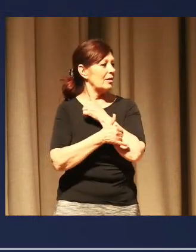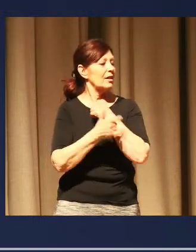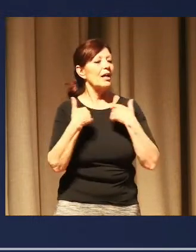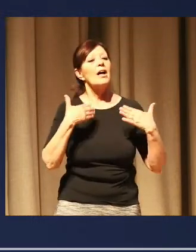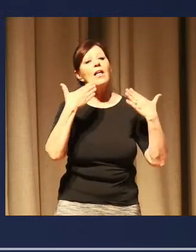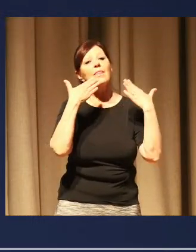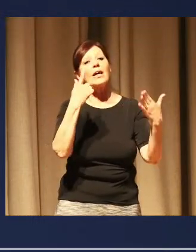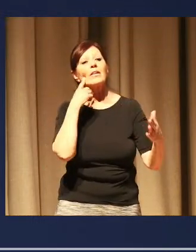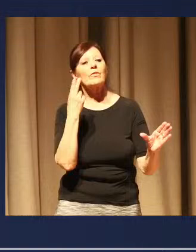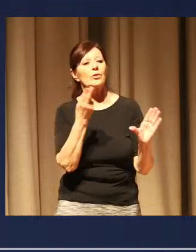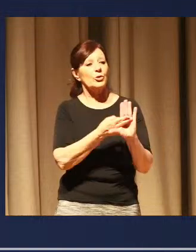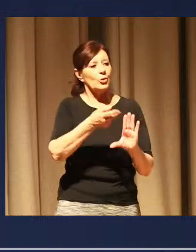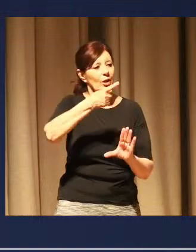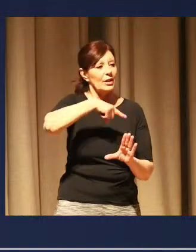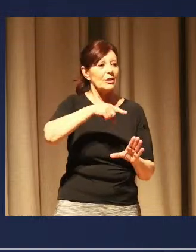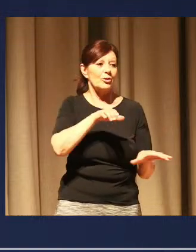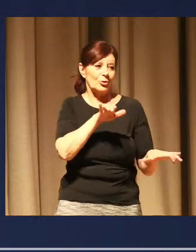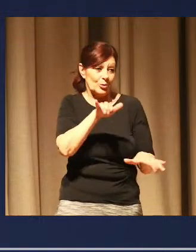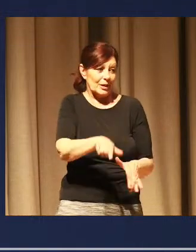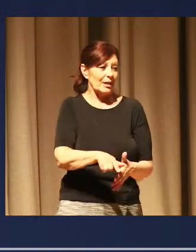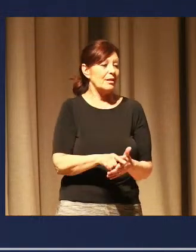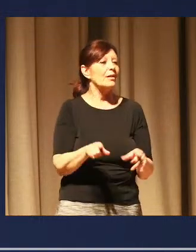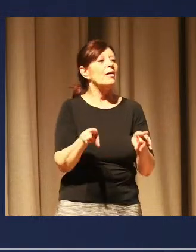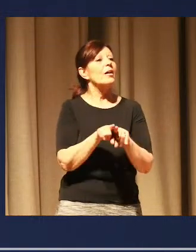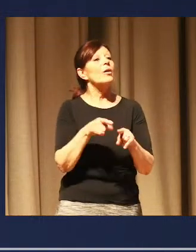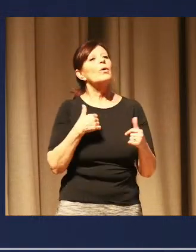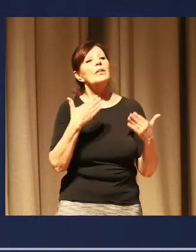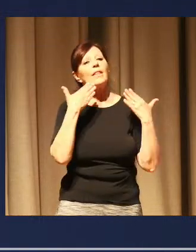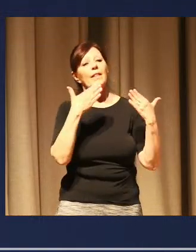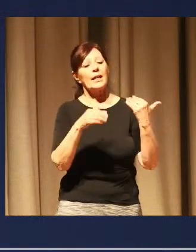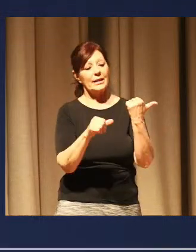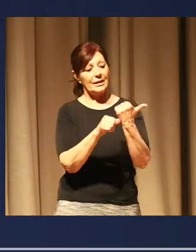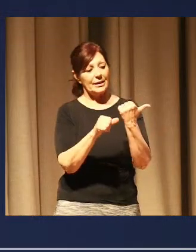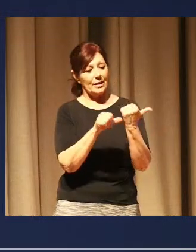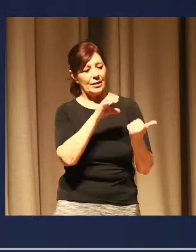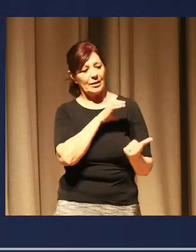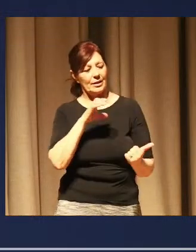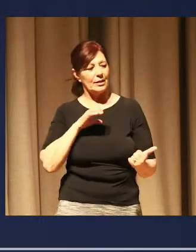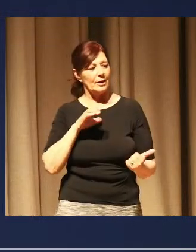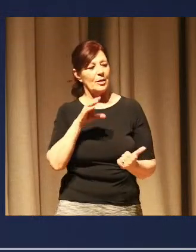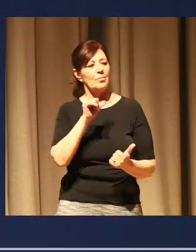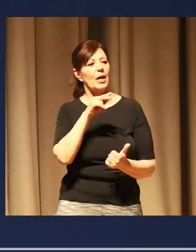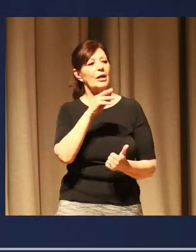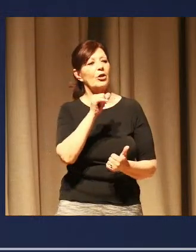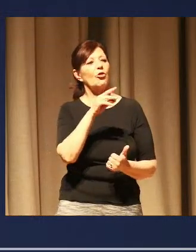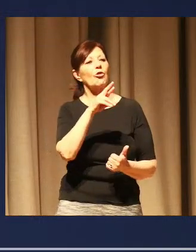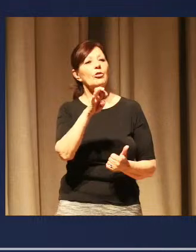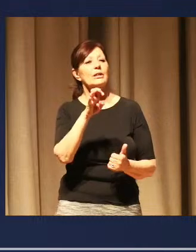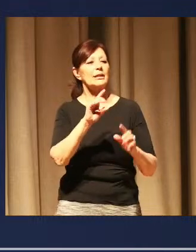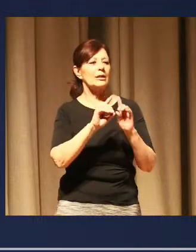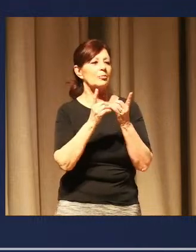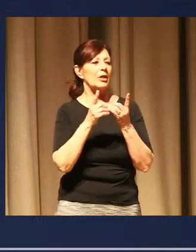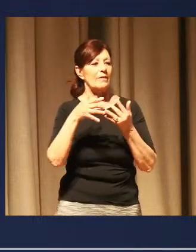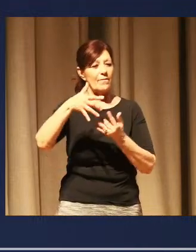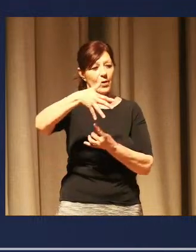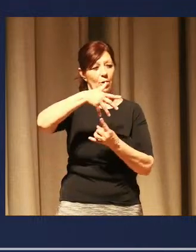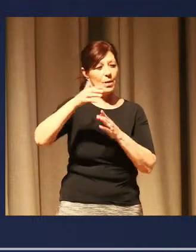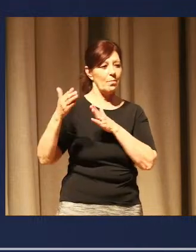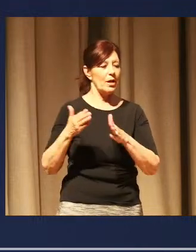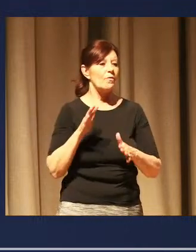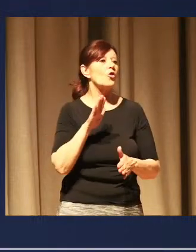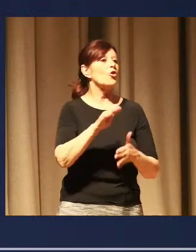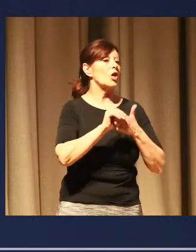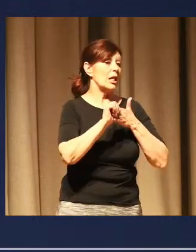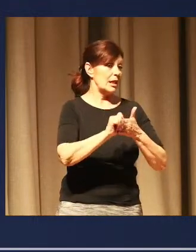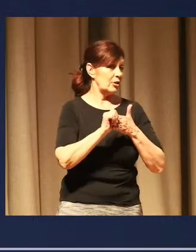them for joining us and getting it done. And I also want to thank Deputy Commissioner Bonnie Lawrence from the Department of Environment and Planning for her leadership